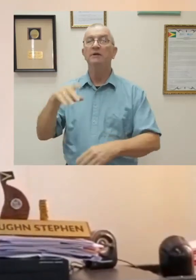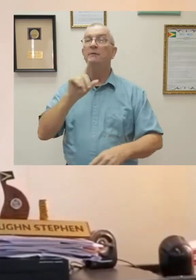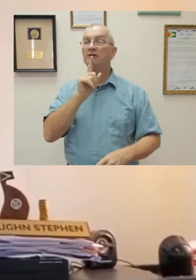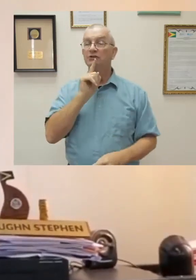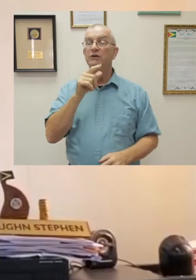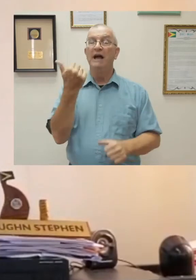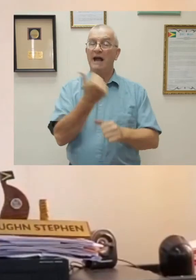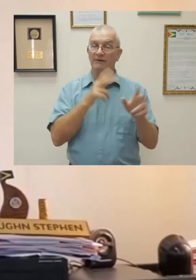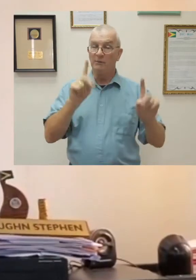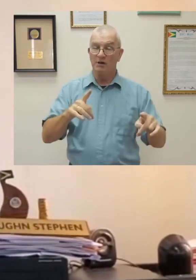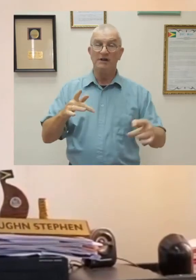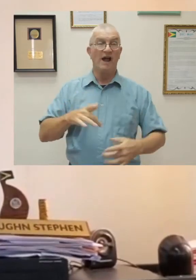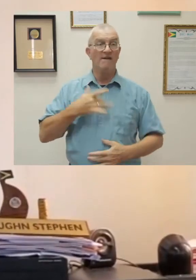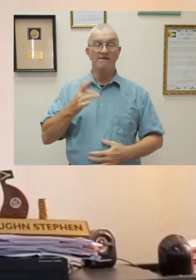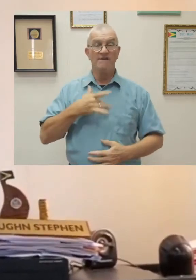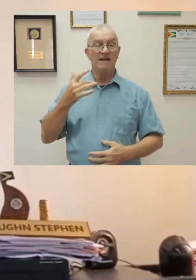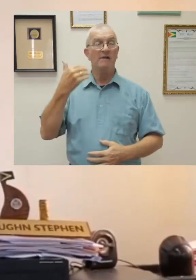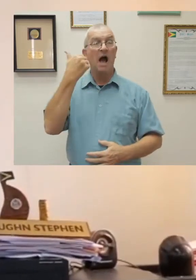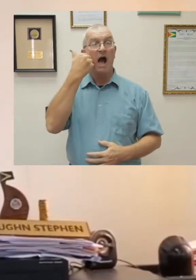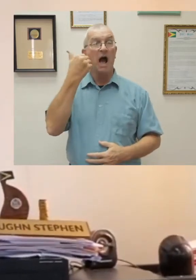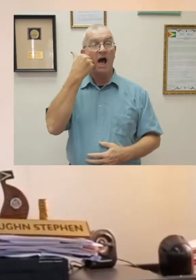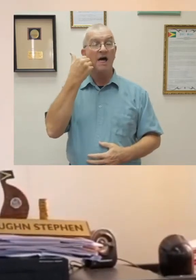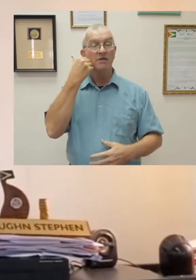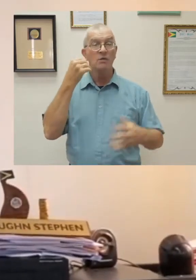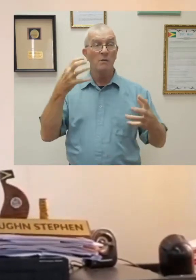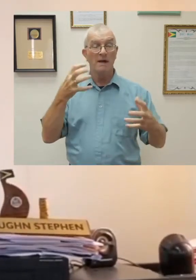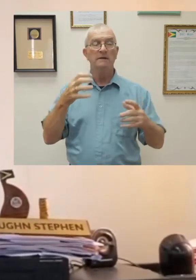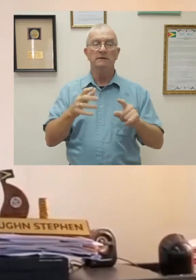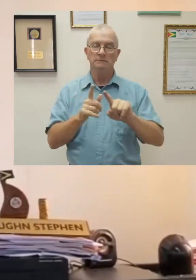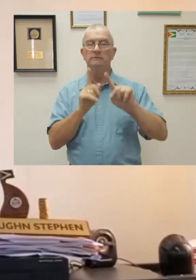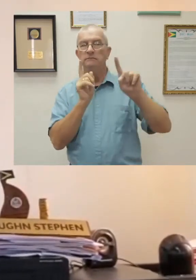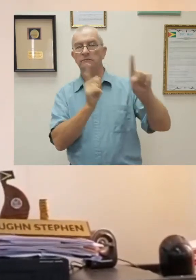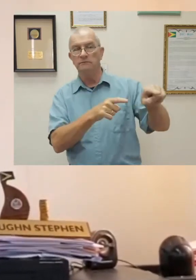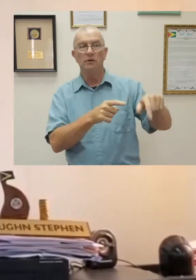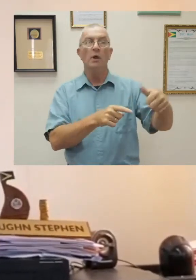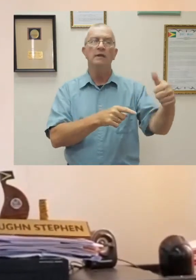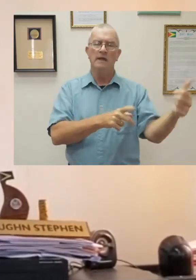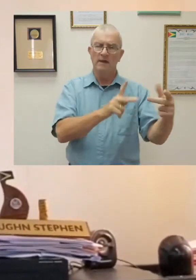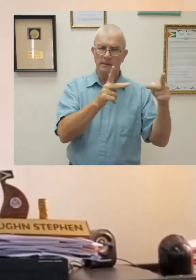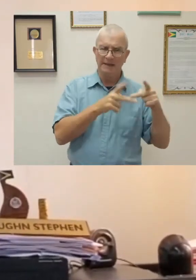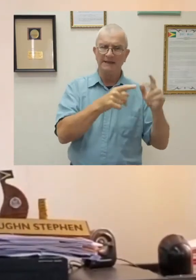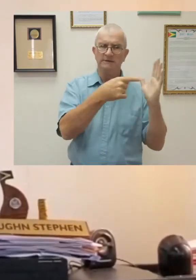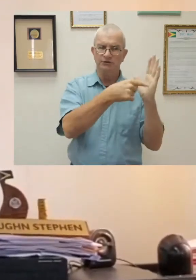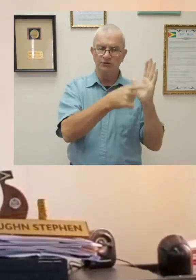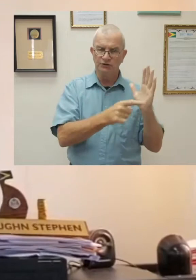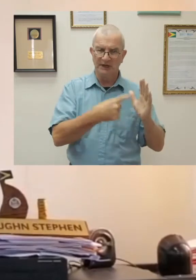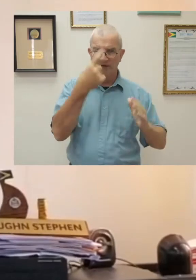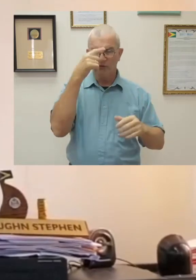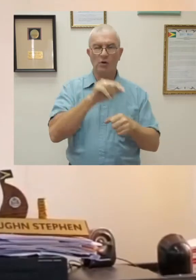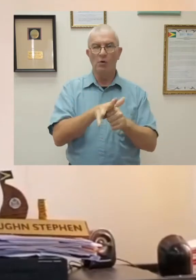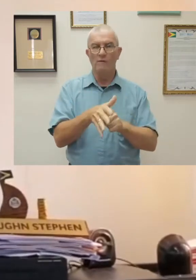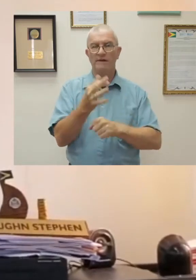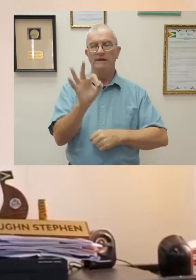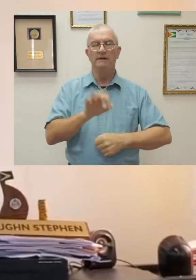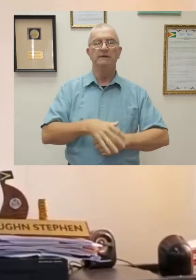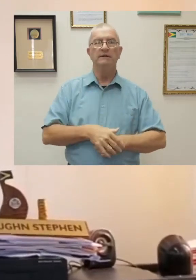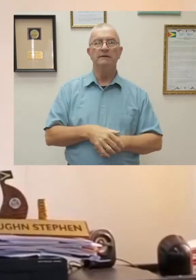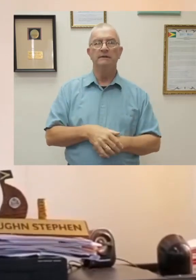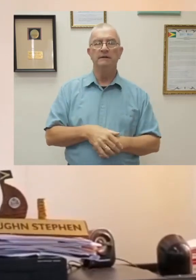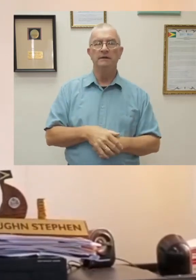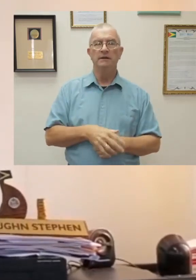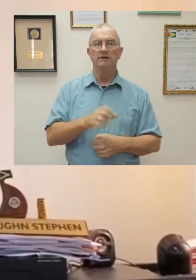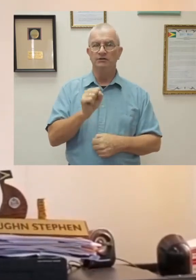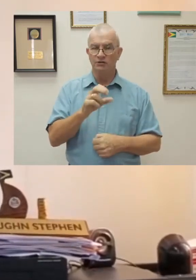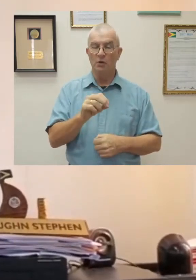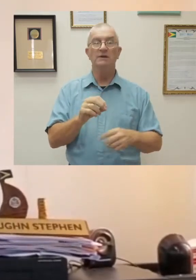person with abnormal body temperature or so is referred to a secondary screening facility. Thus far, it's proved